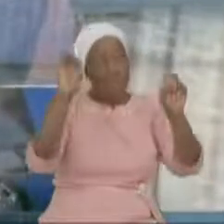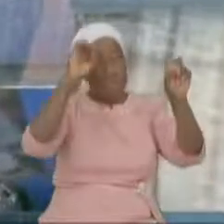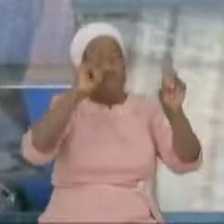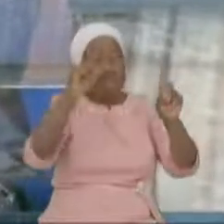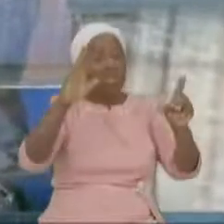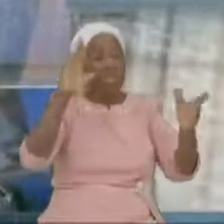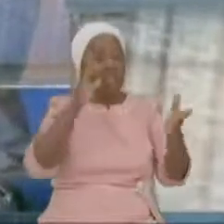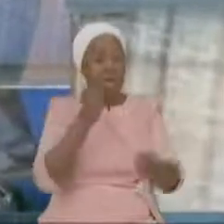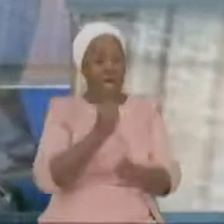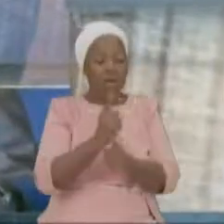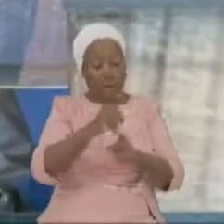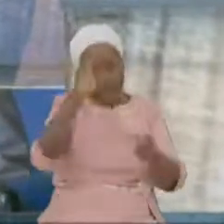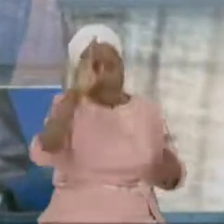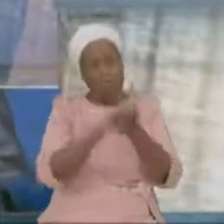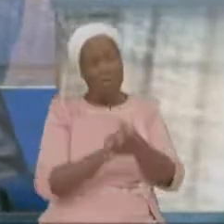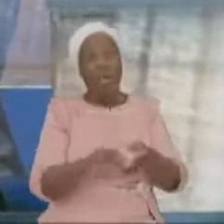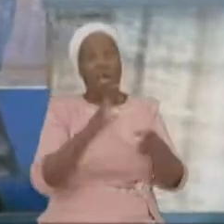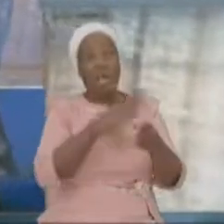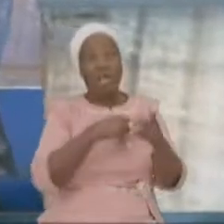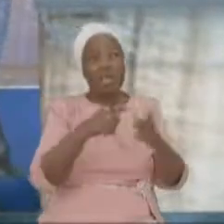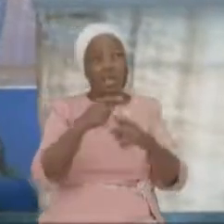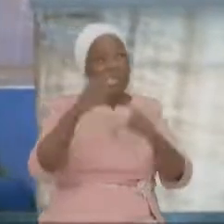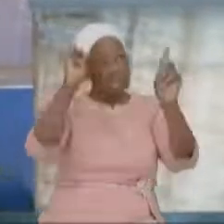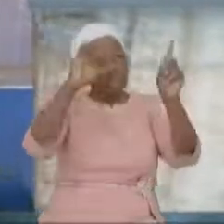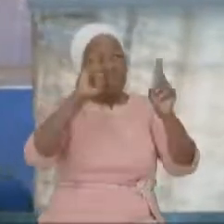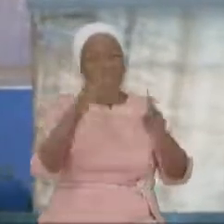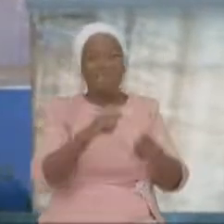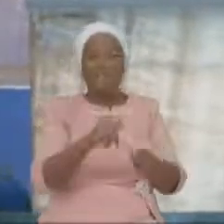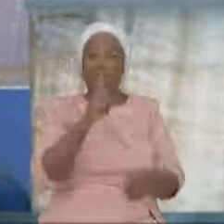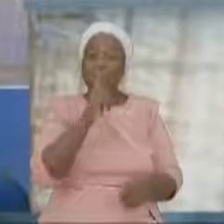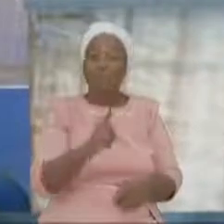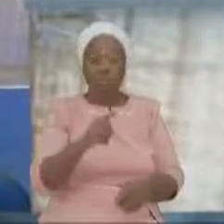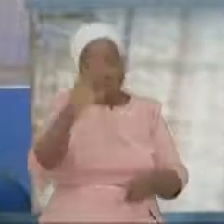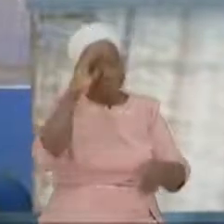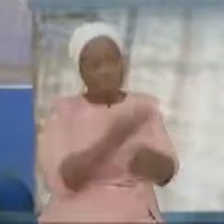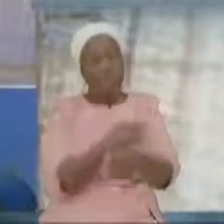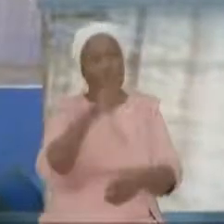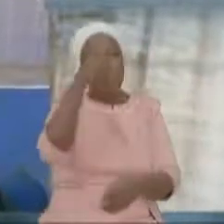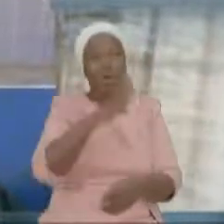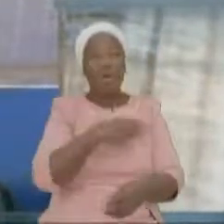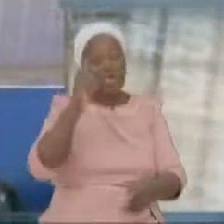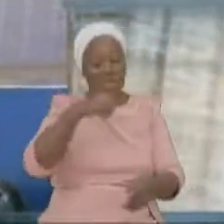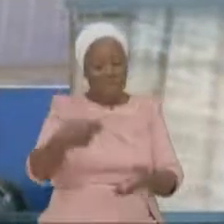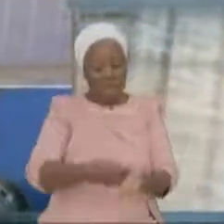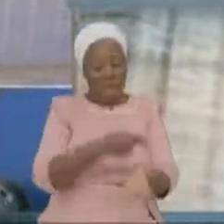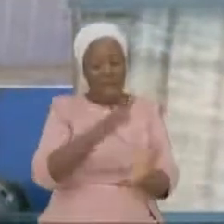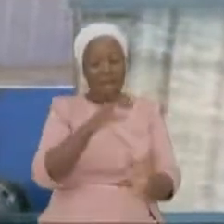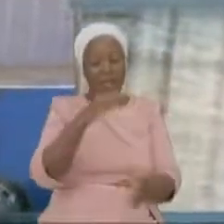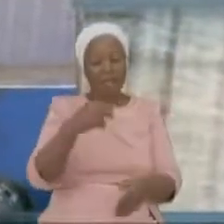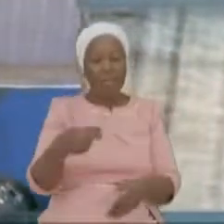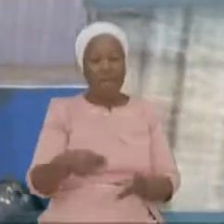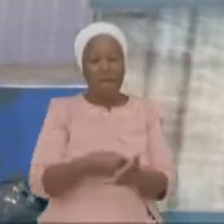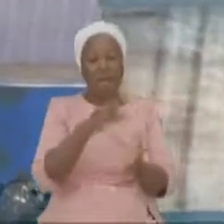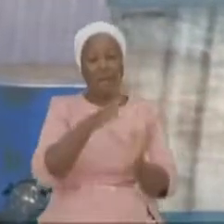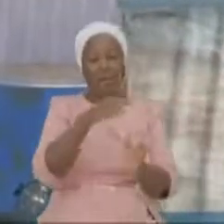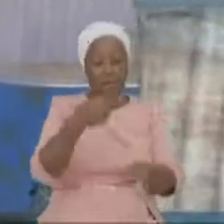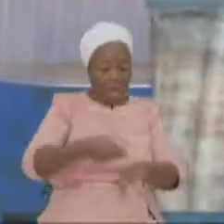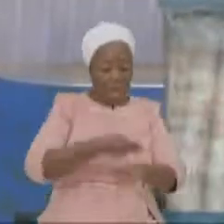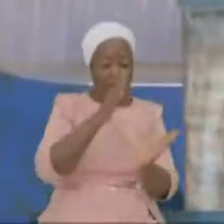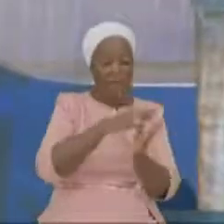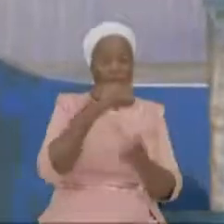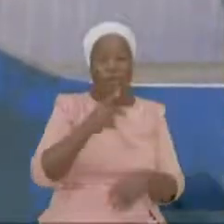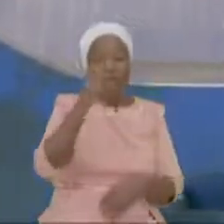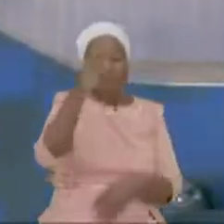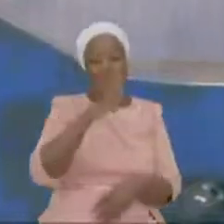He is the very Son of God. He is the Lamb of God. And John had